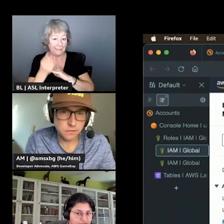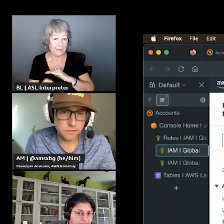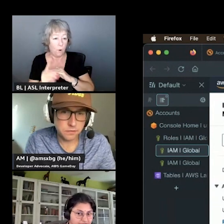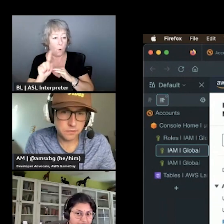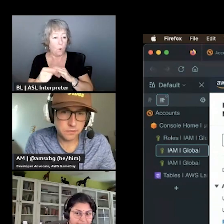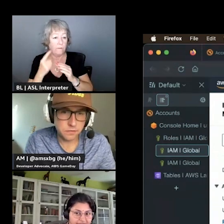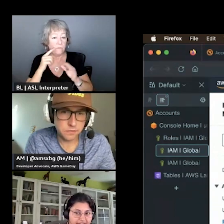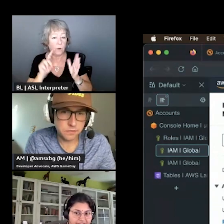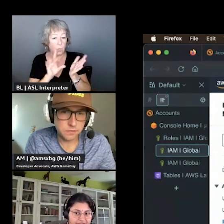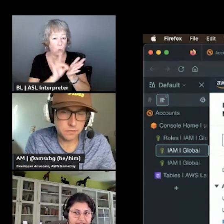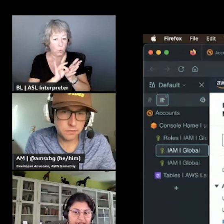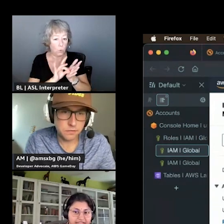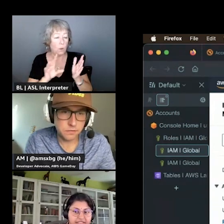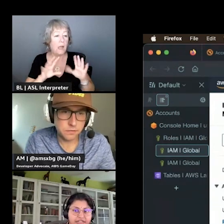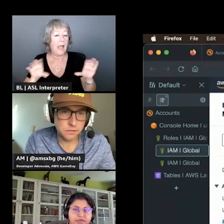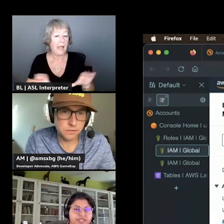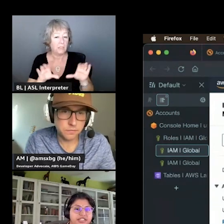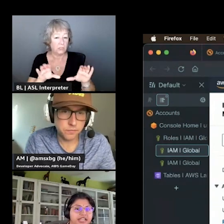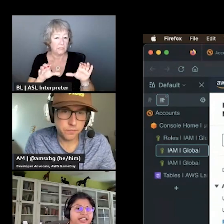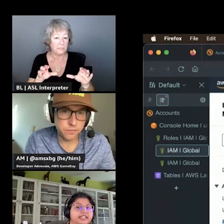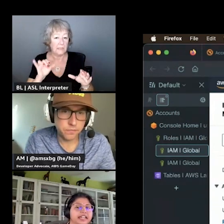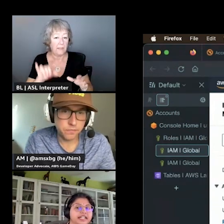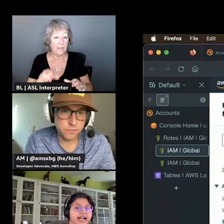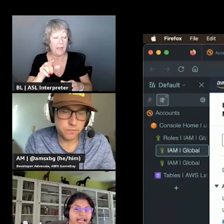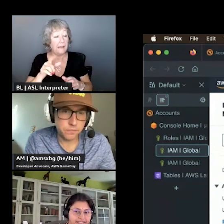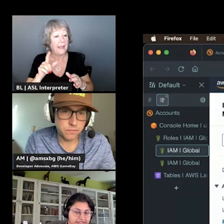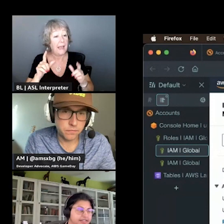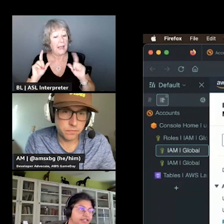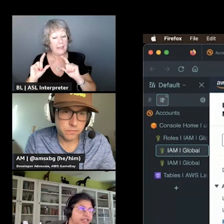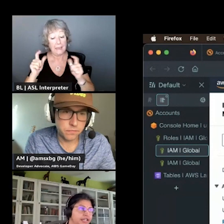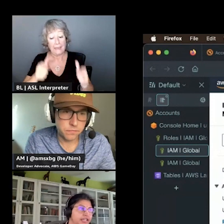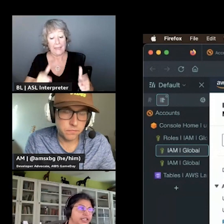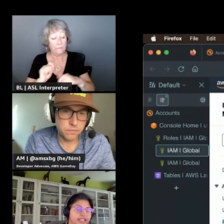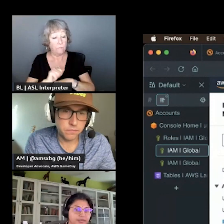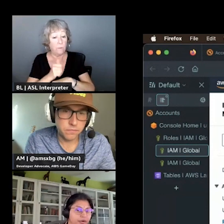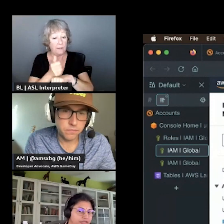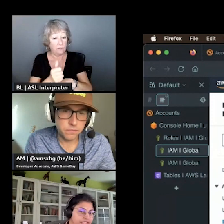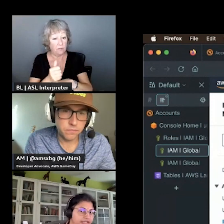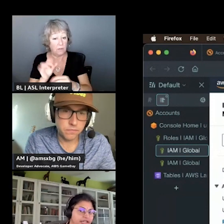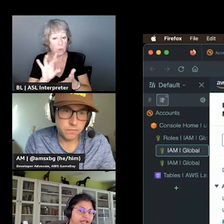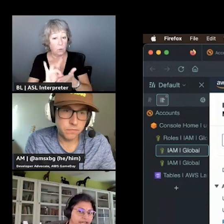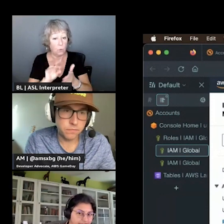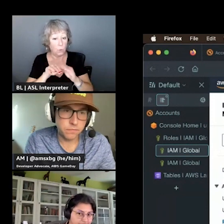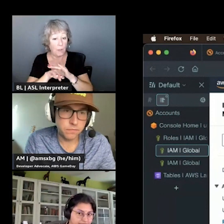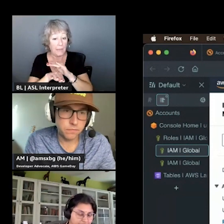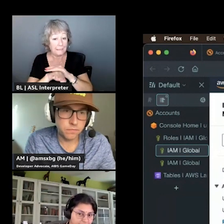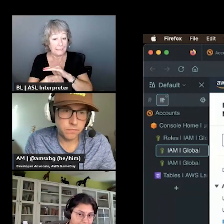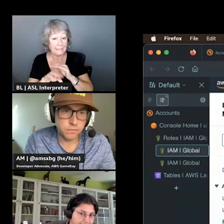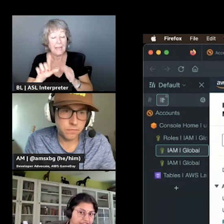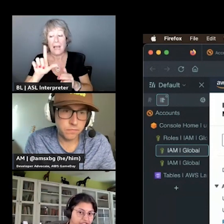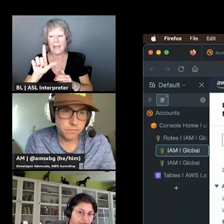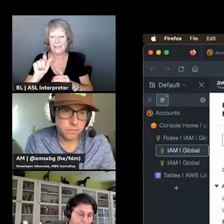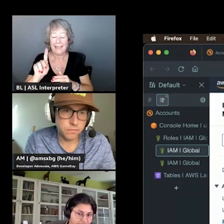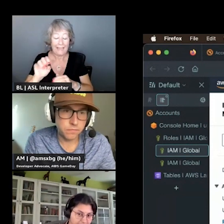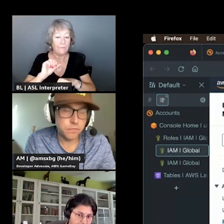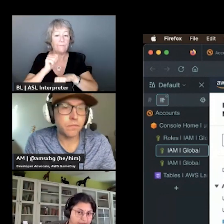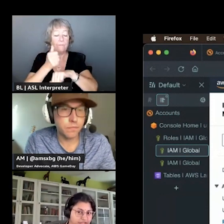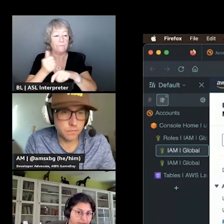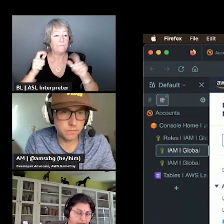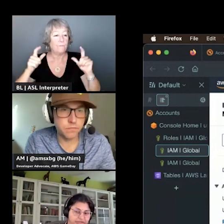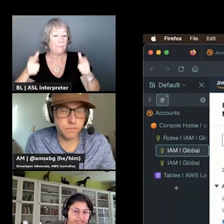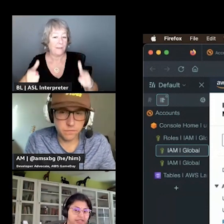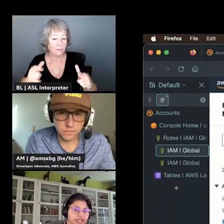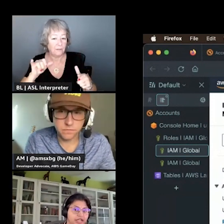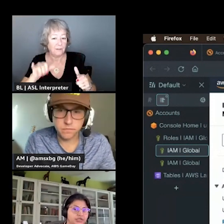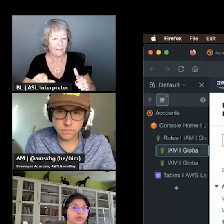lake formation basic API actions. And this lake formation get data access is the important IAM API actions for the lake